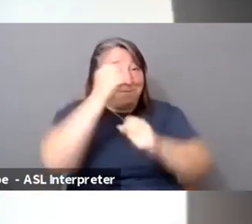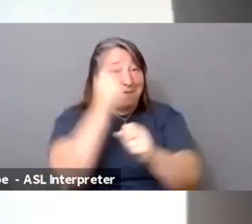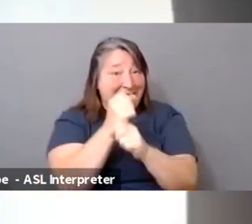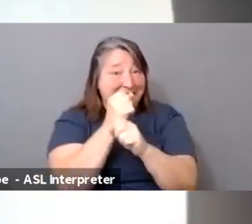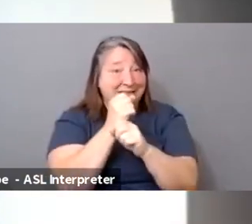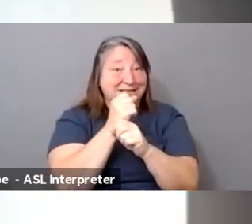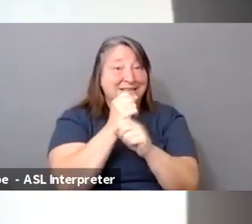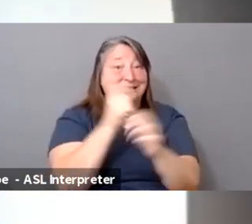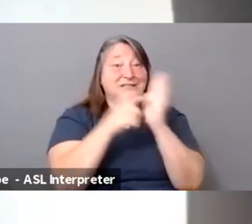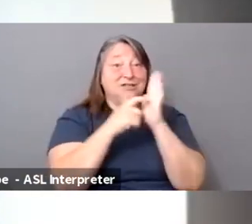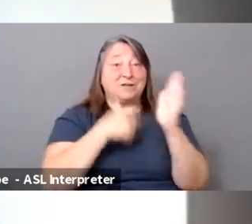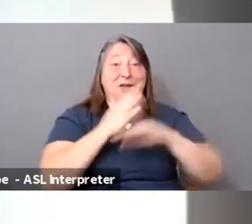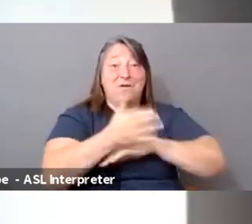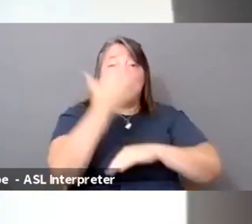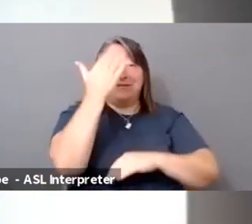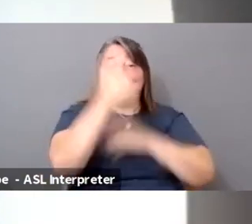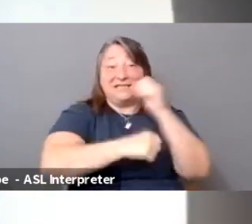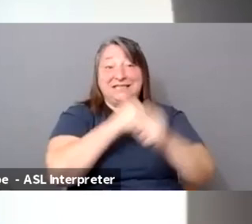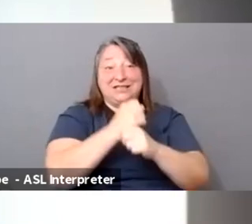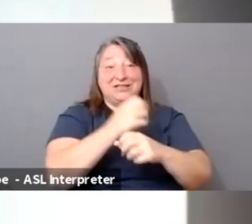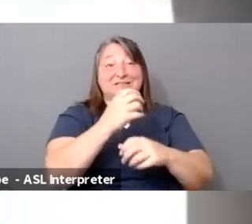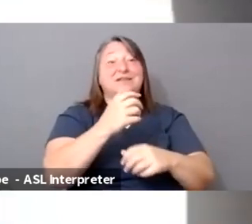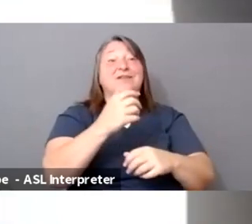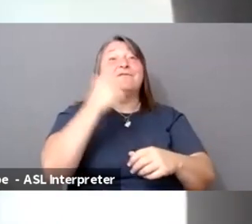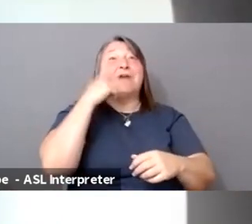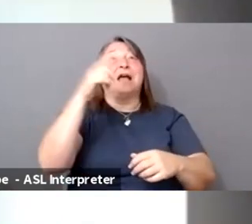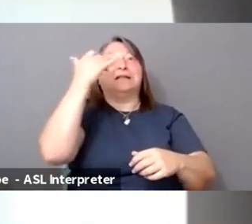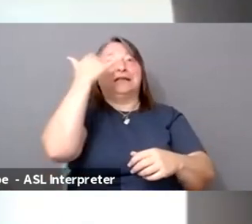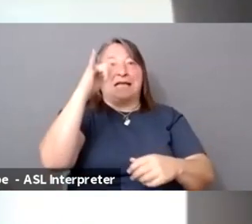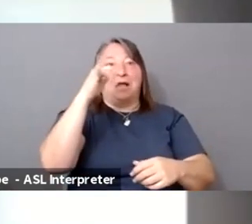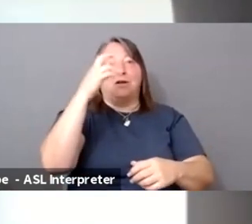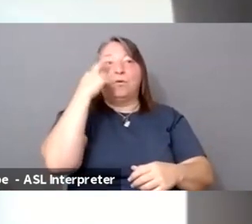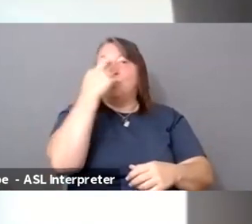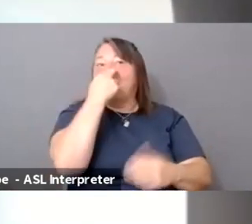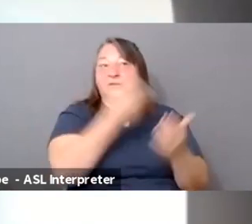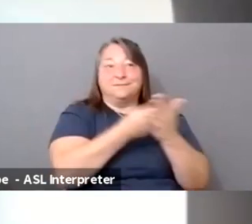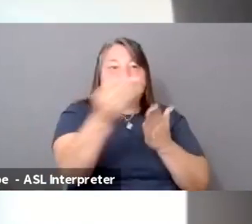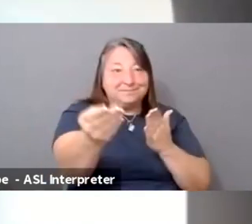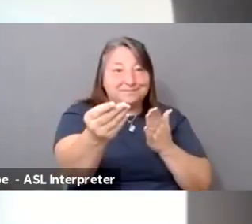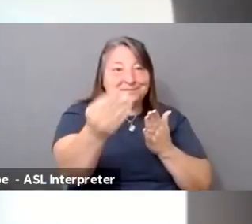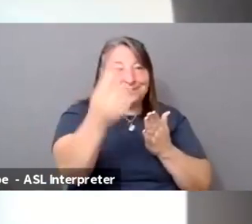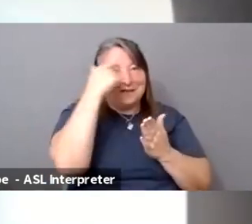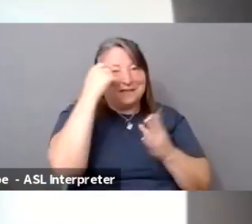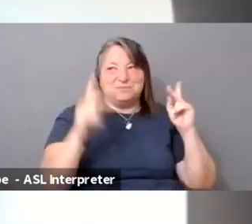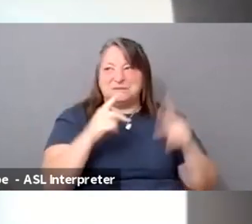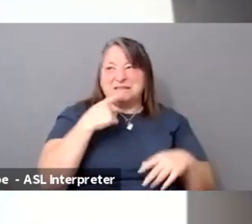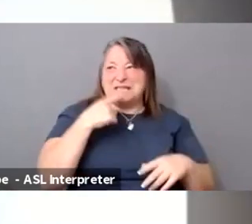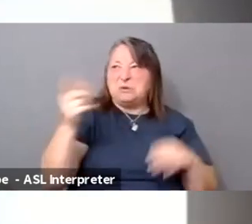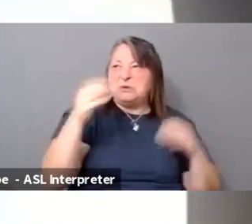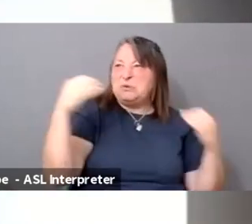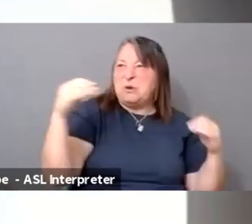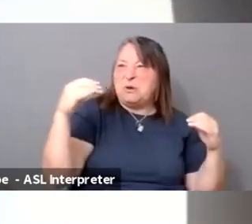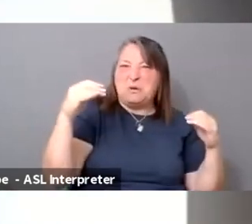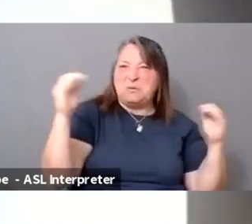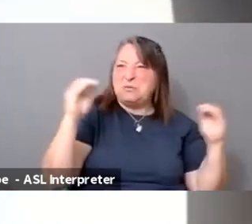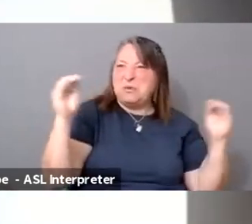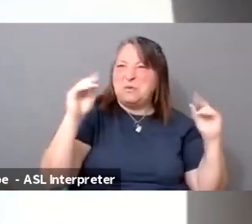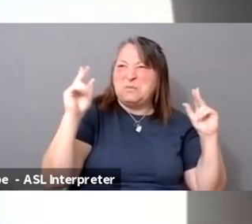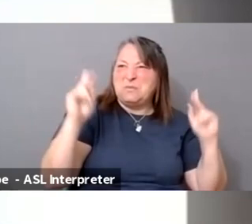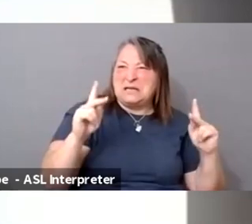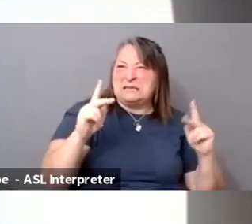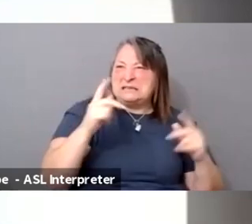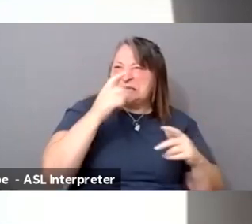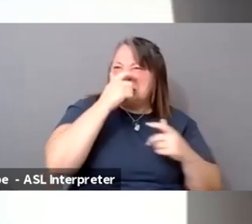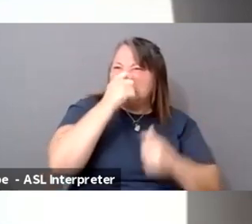it took me over 15 years to get Yellow Rose financed because people just kept telling me there isn't a market for a